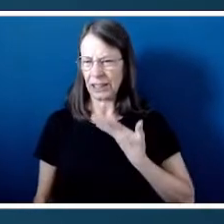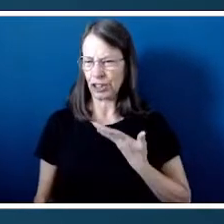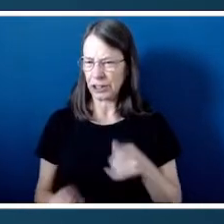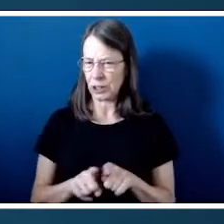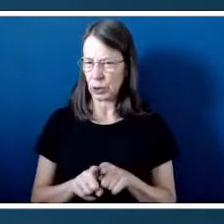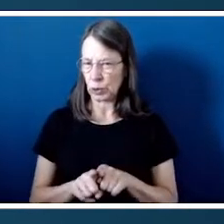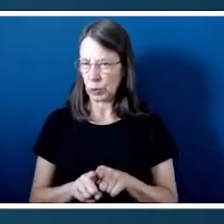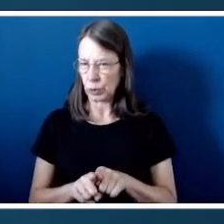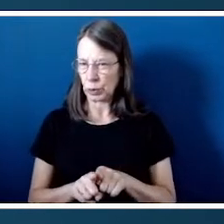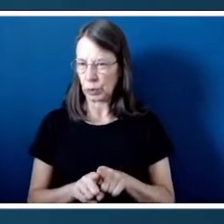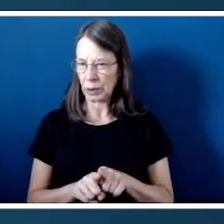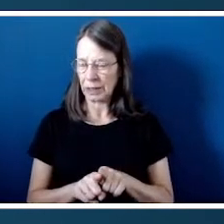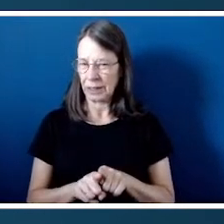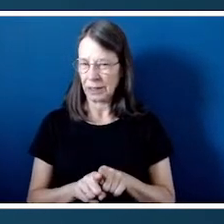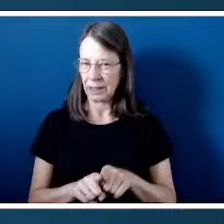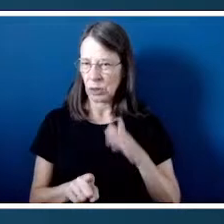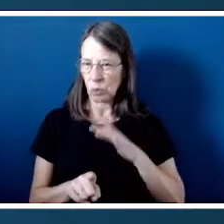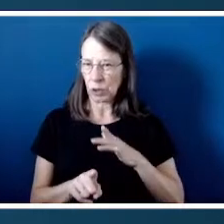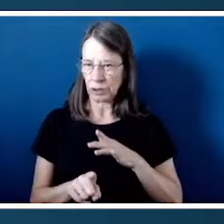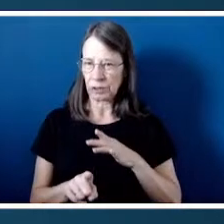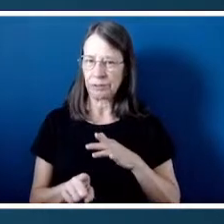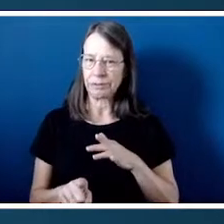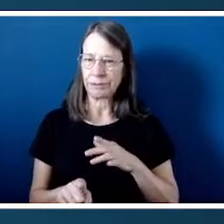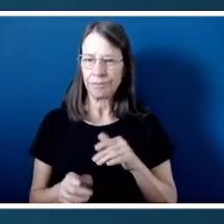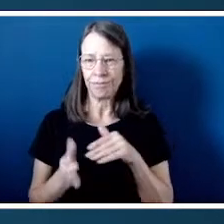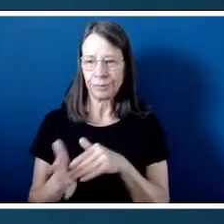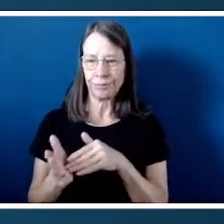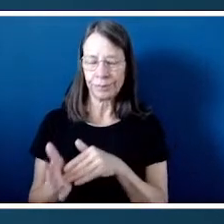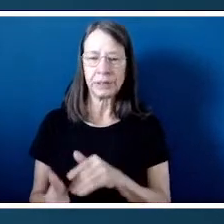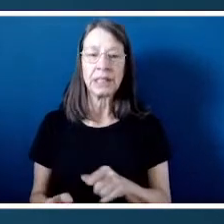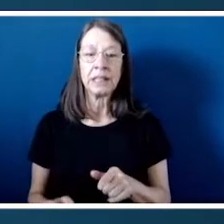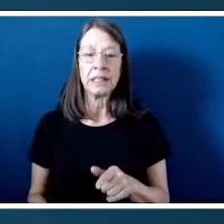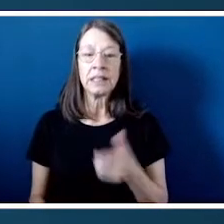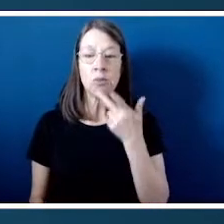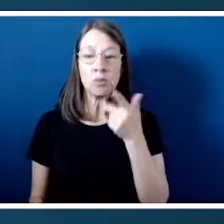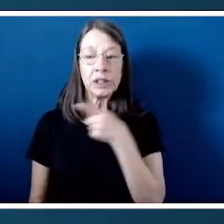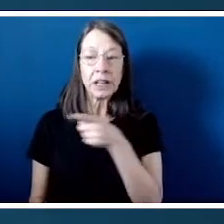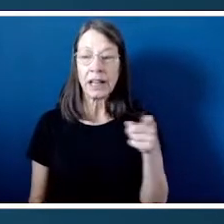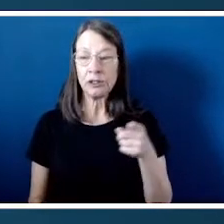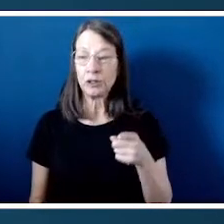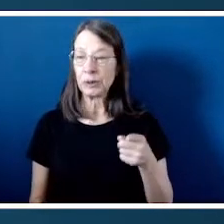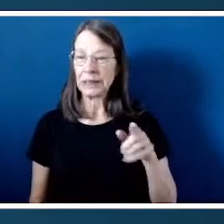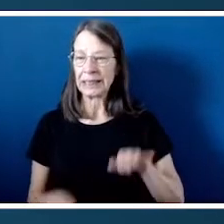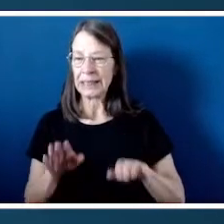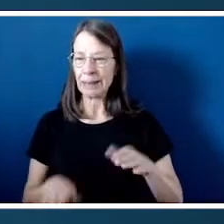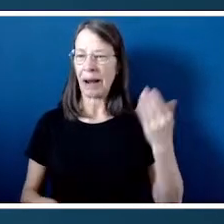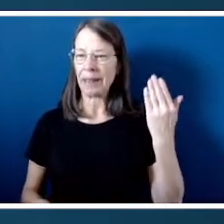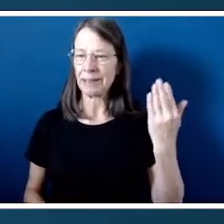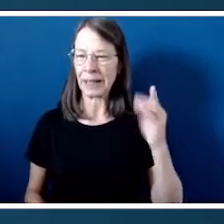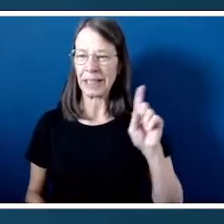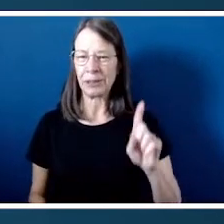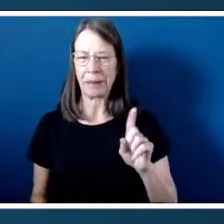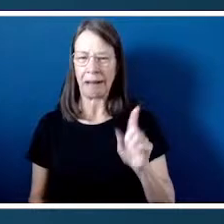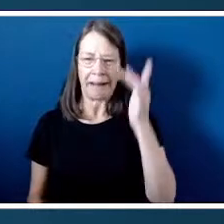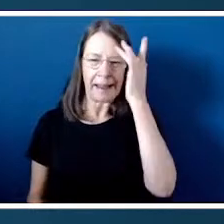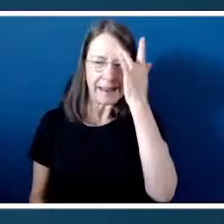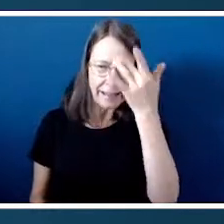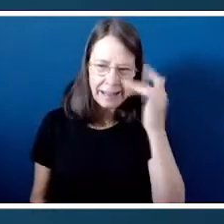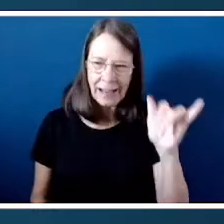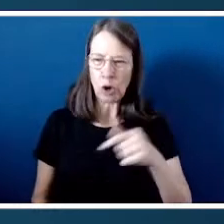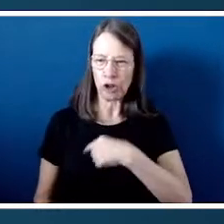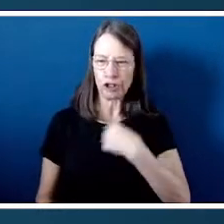messages would you deliver if you were giving a similar speech to those two audiences?